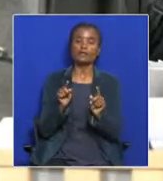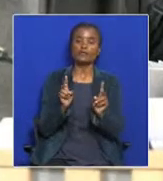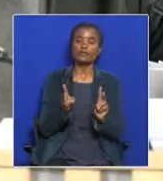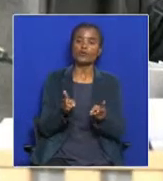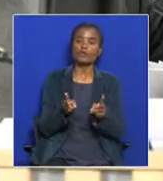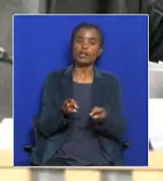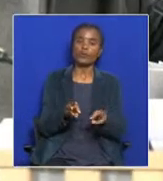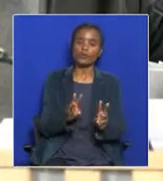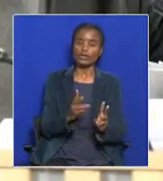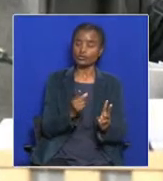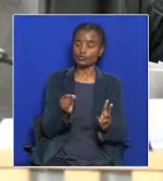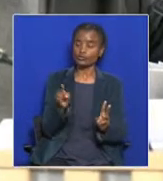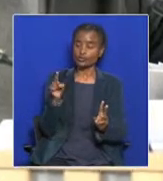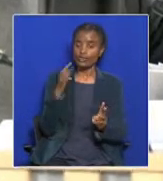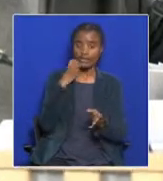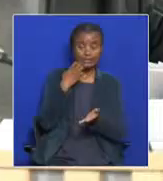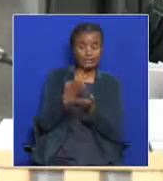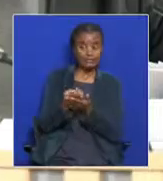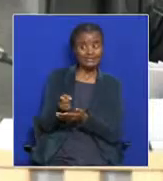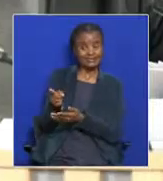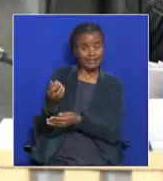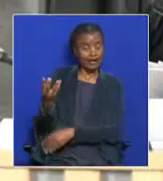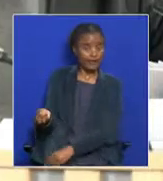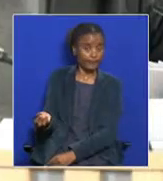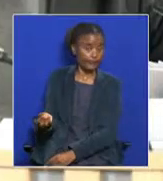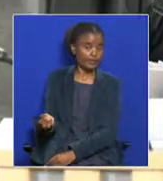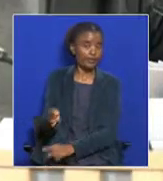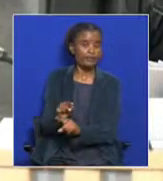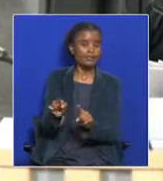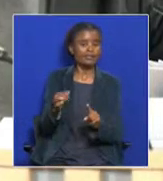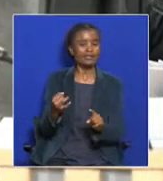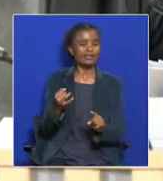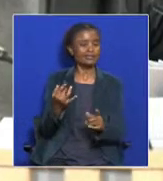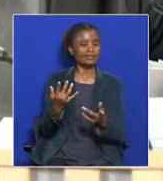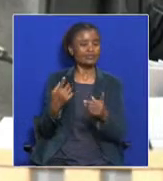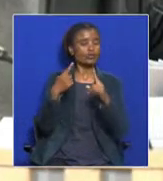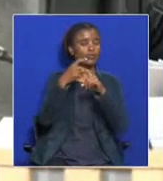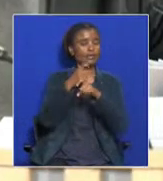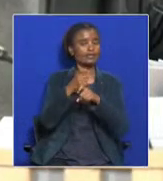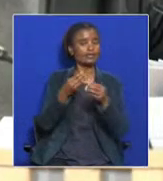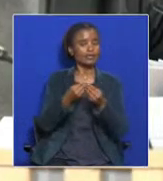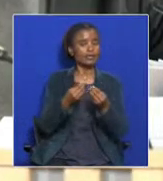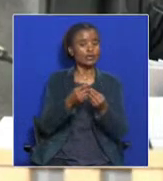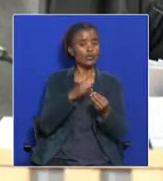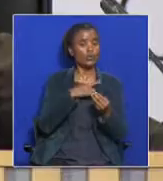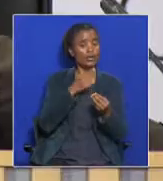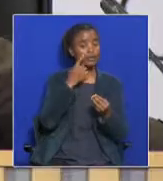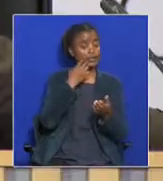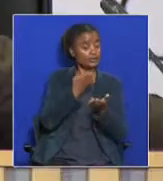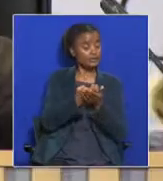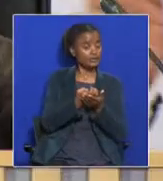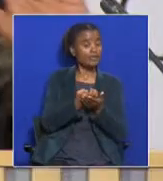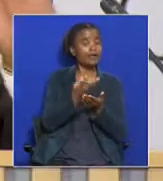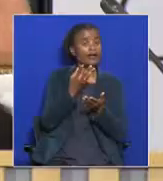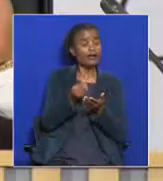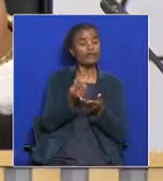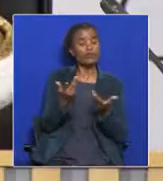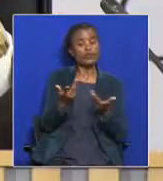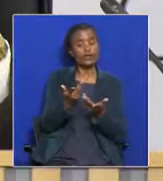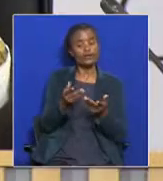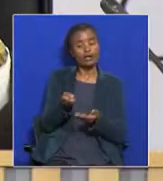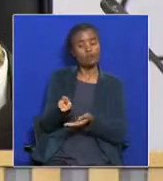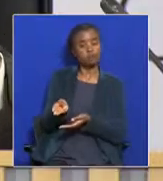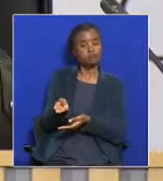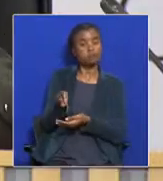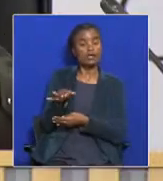of my exhibits. So this is a little bit of a tricky thing because I'm sitting with all of those exhibits in Port Shepstone. So it's a